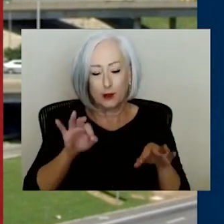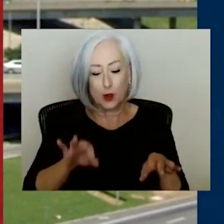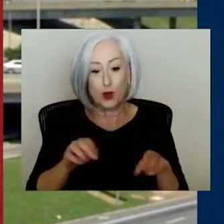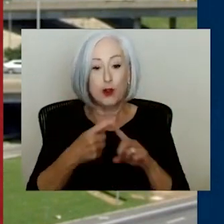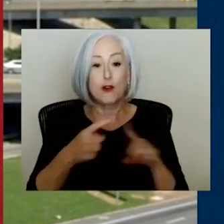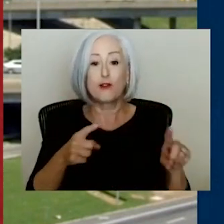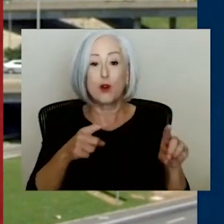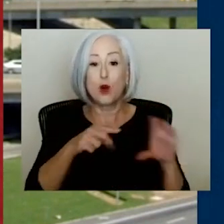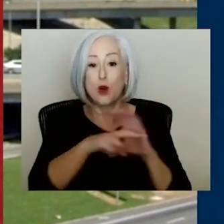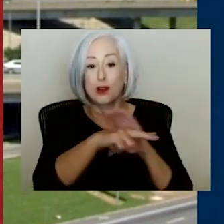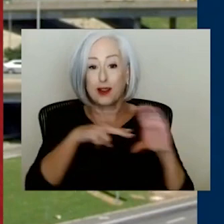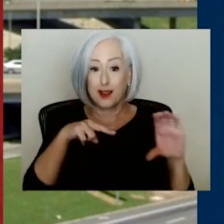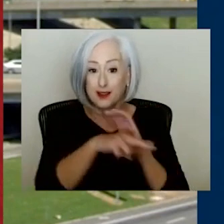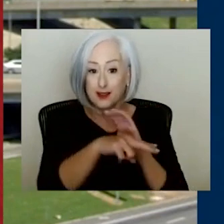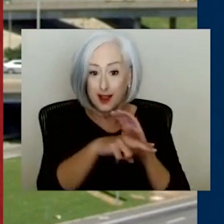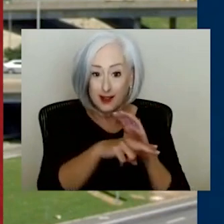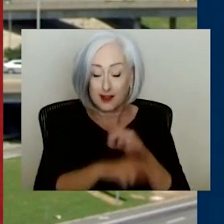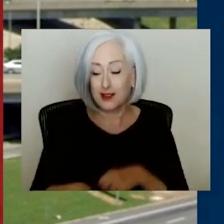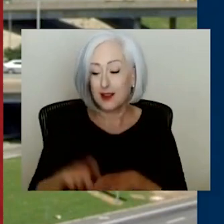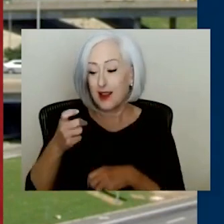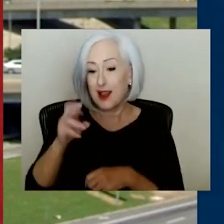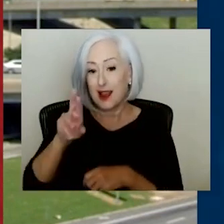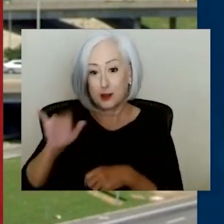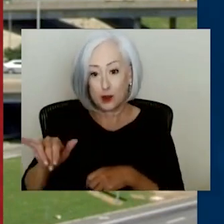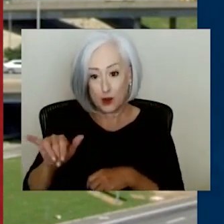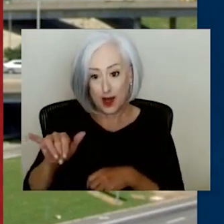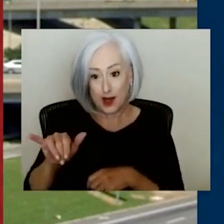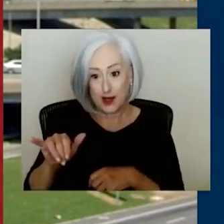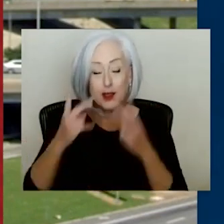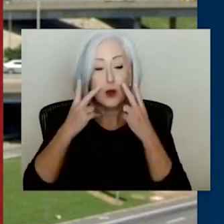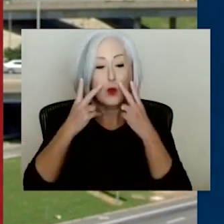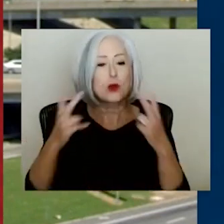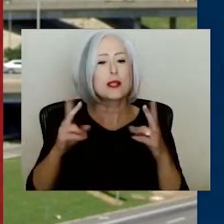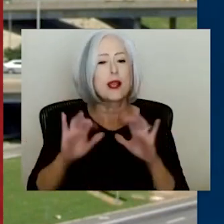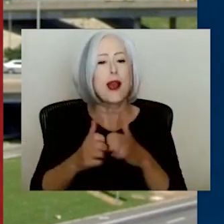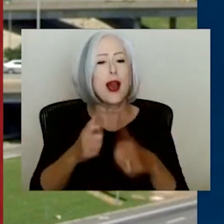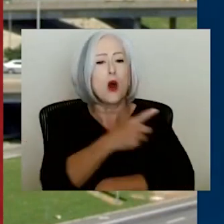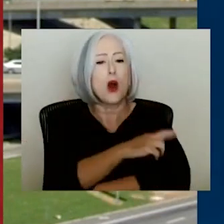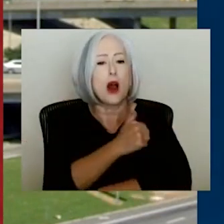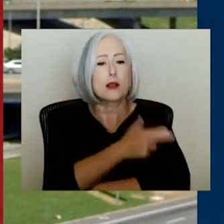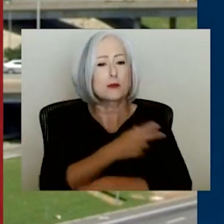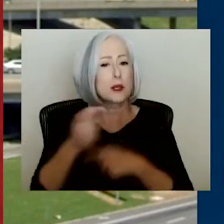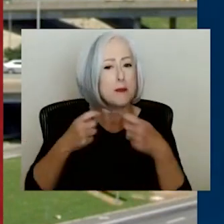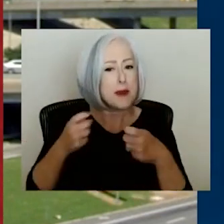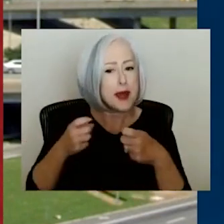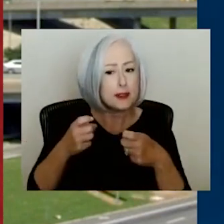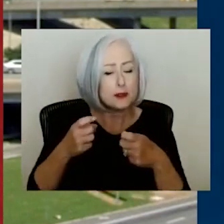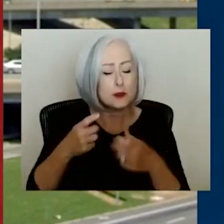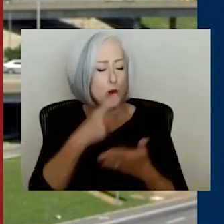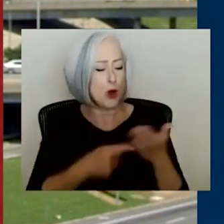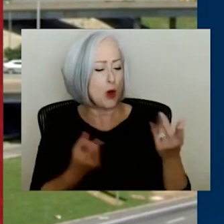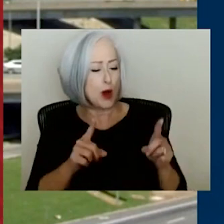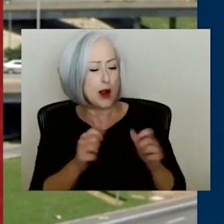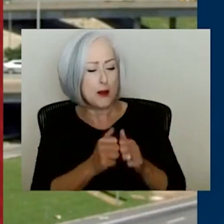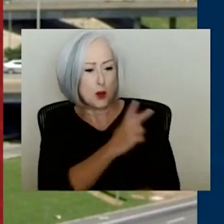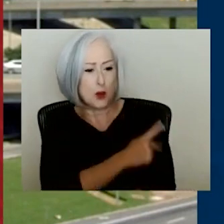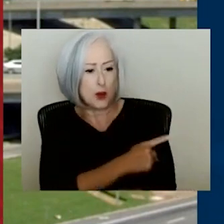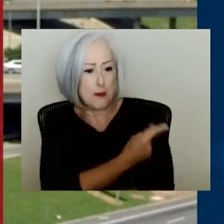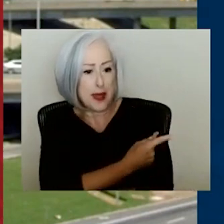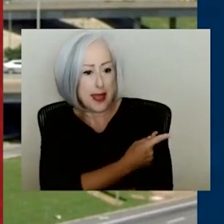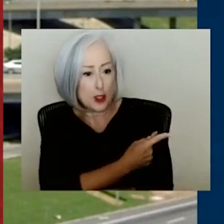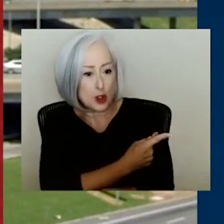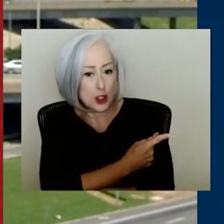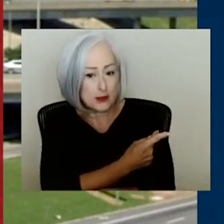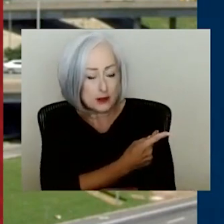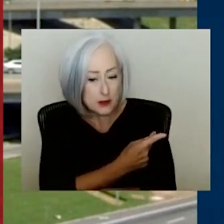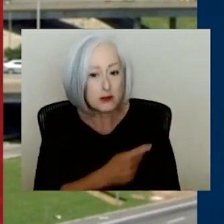see how area hospitals are coping and what it means to the patients. We'll also look at the bigger picture of drug and supply shortage worldwide and find